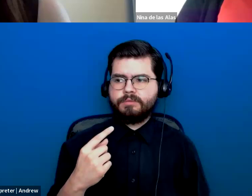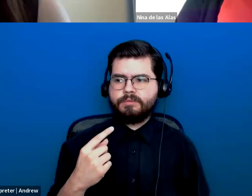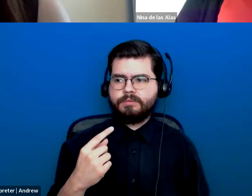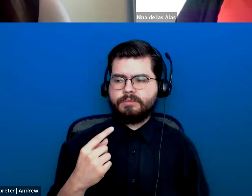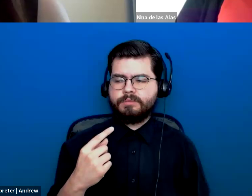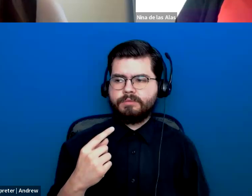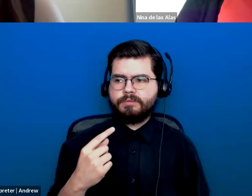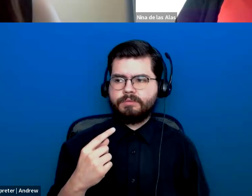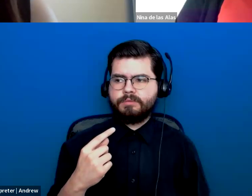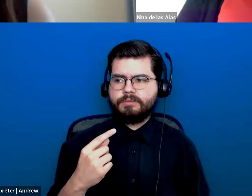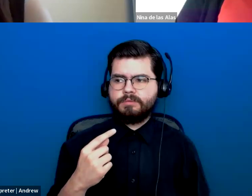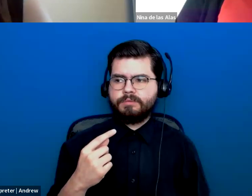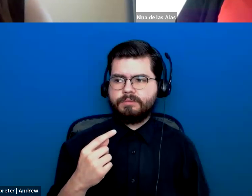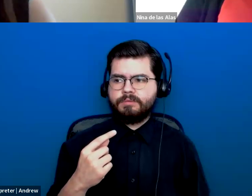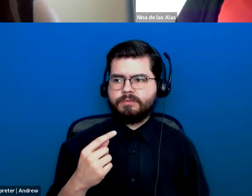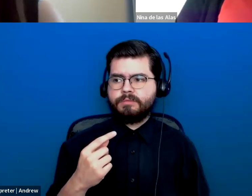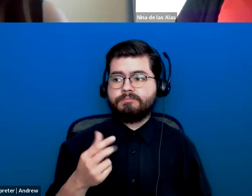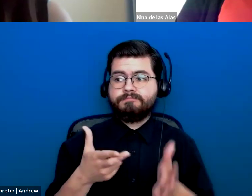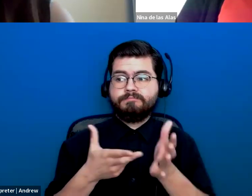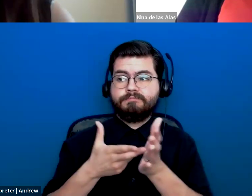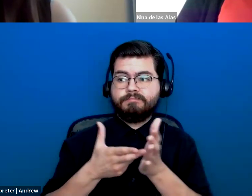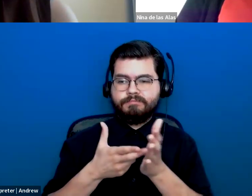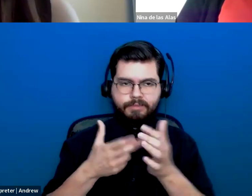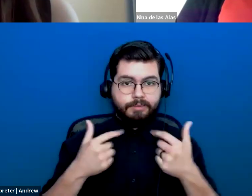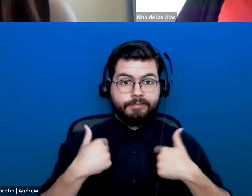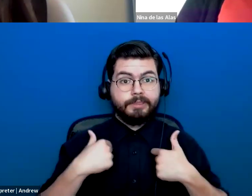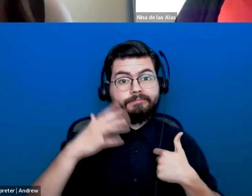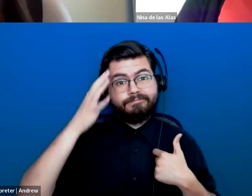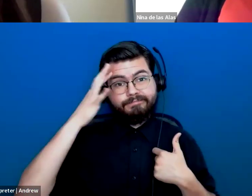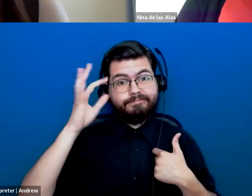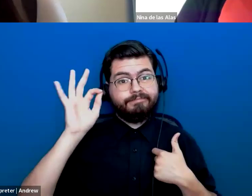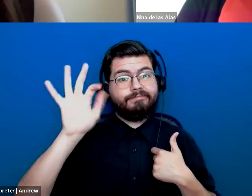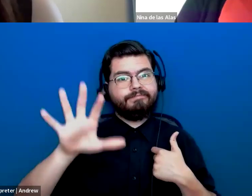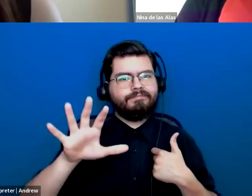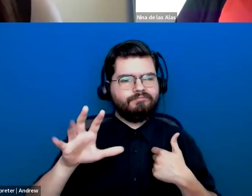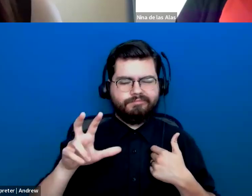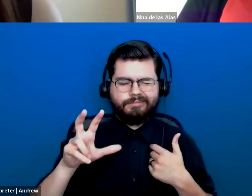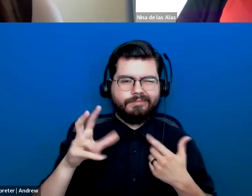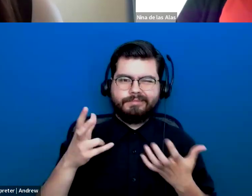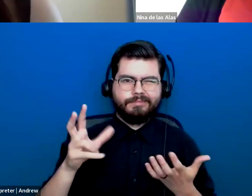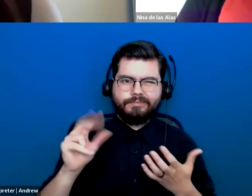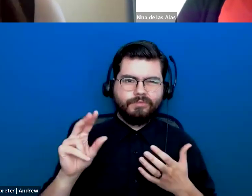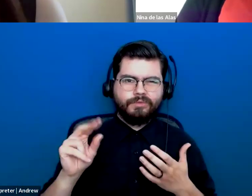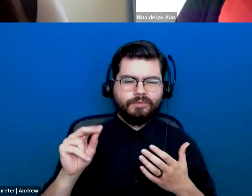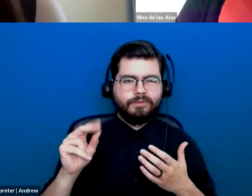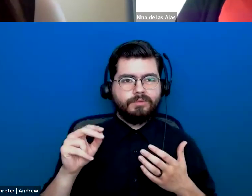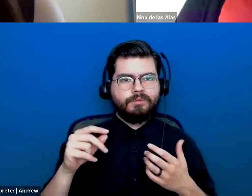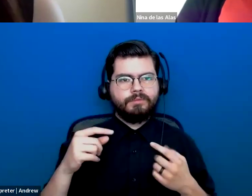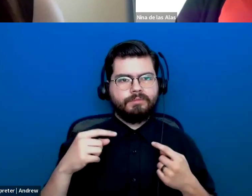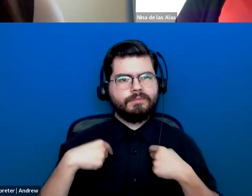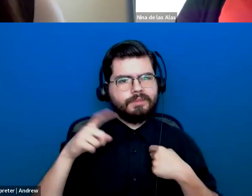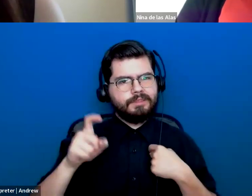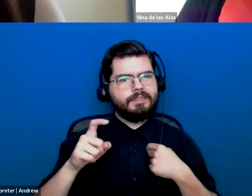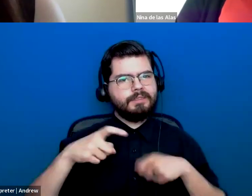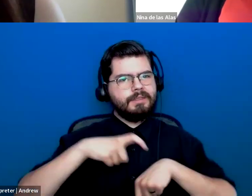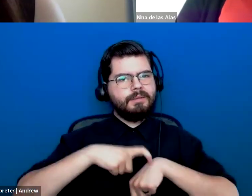I, to be honest, I do not have anything on top of my mind. Because I need some time to